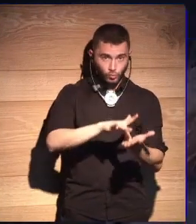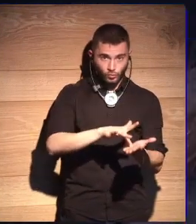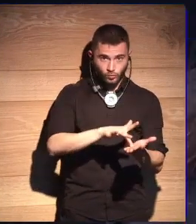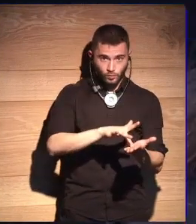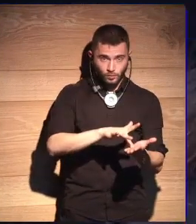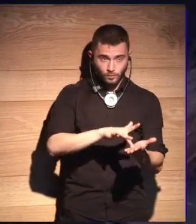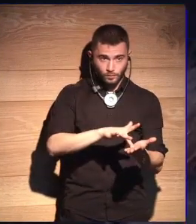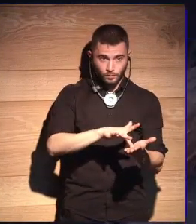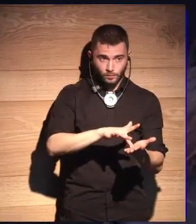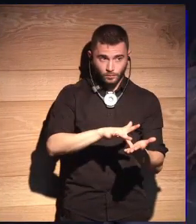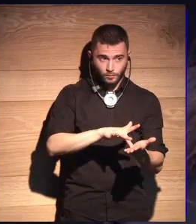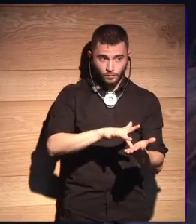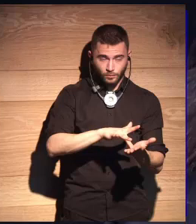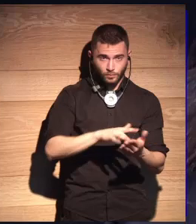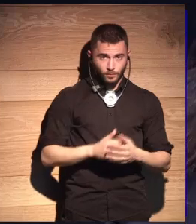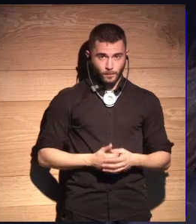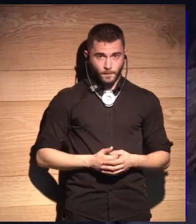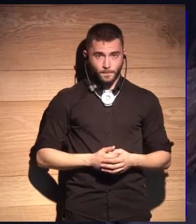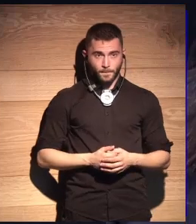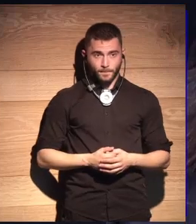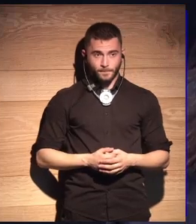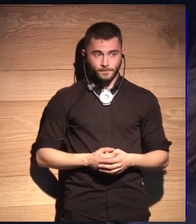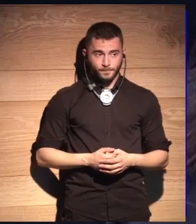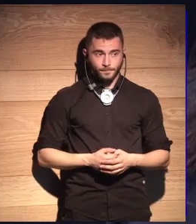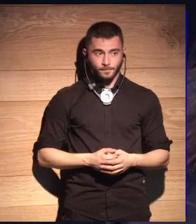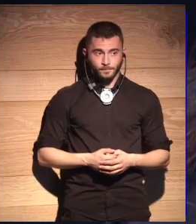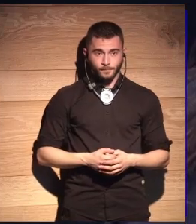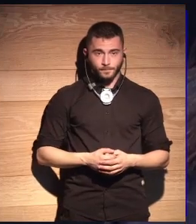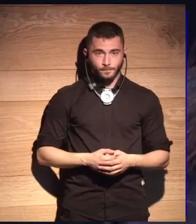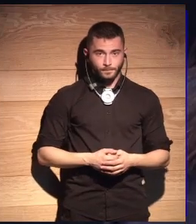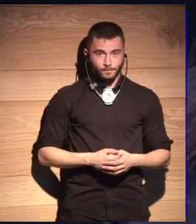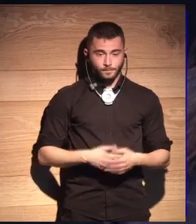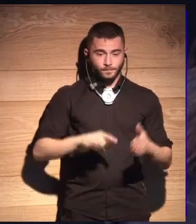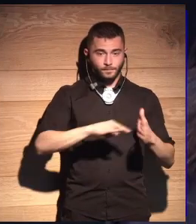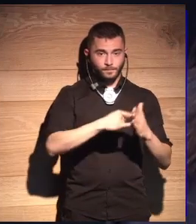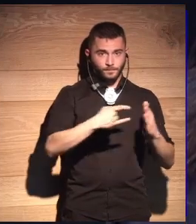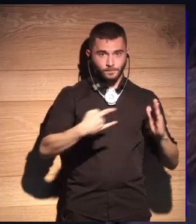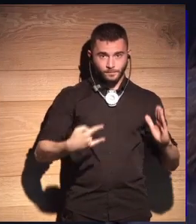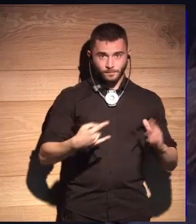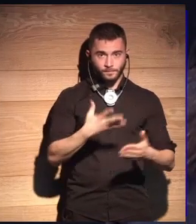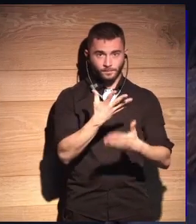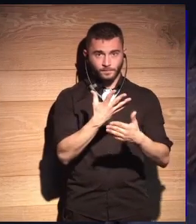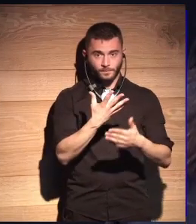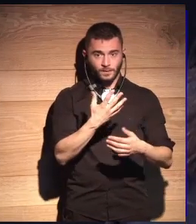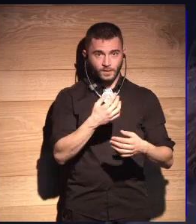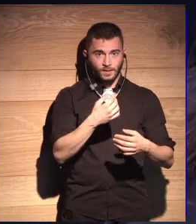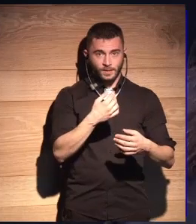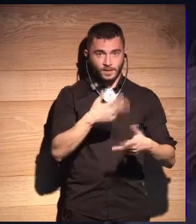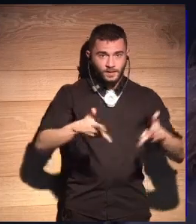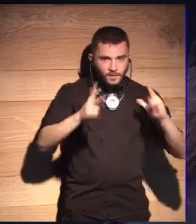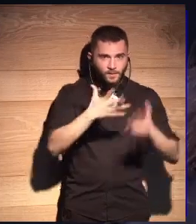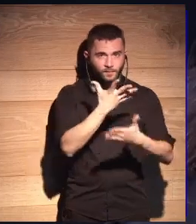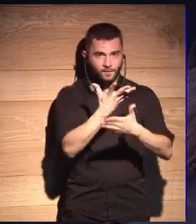one of the errors of technocracy, I mean, certain types of power have moved further and further away